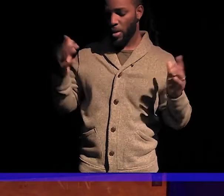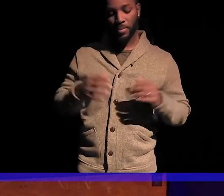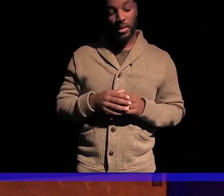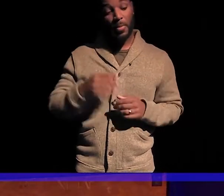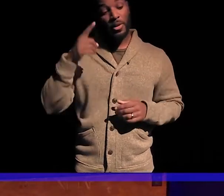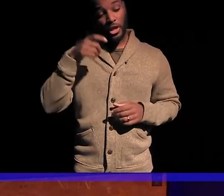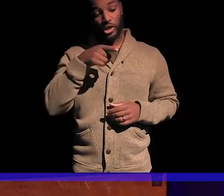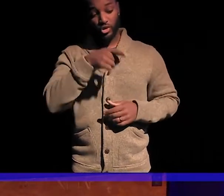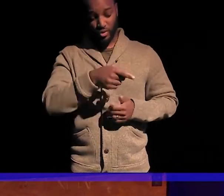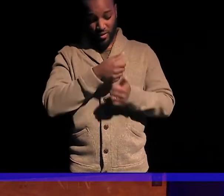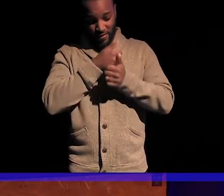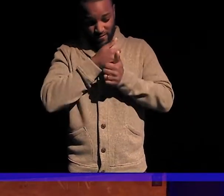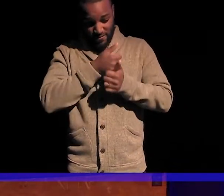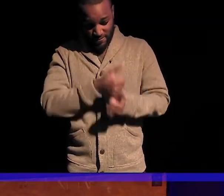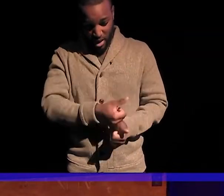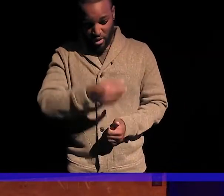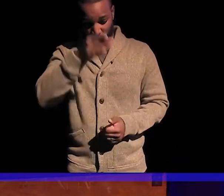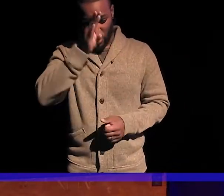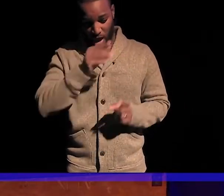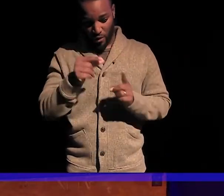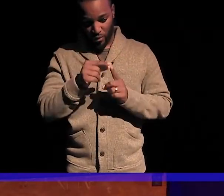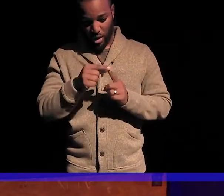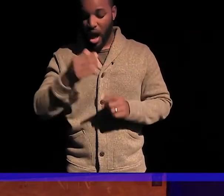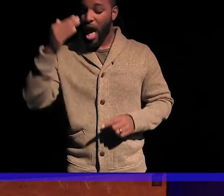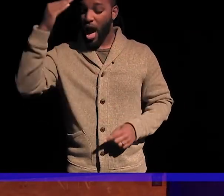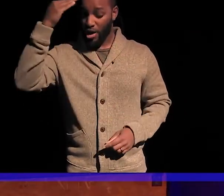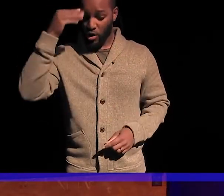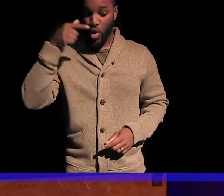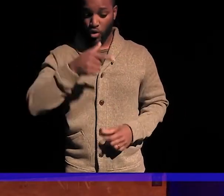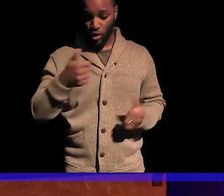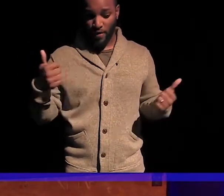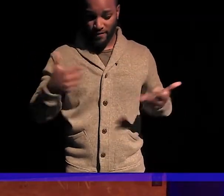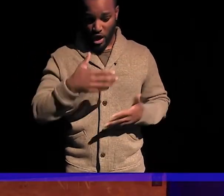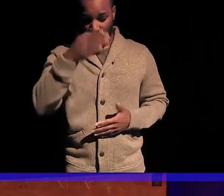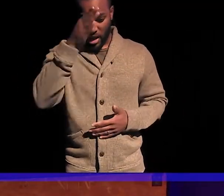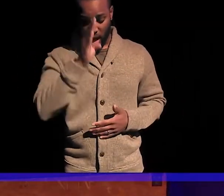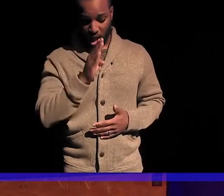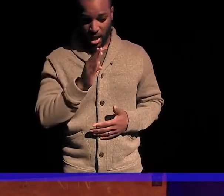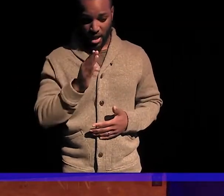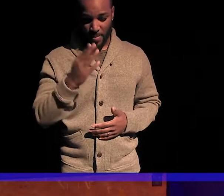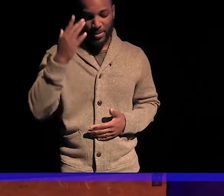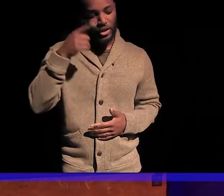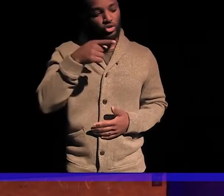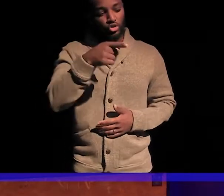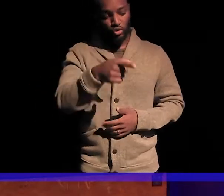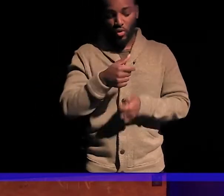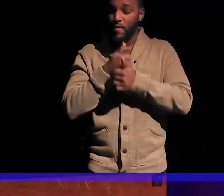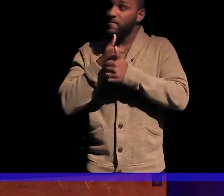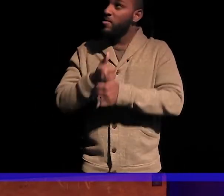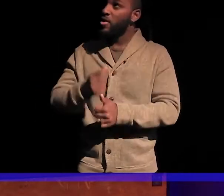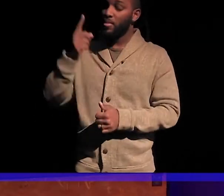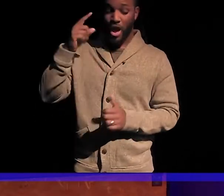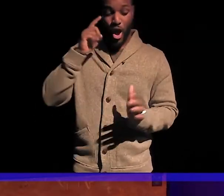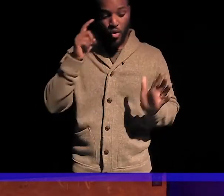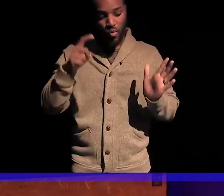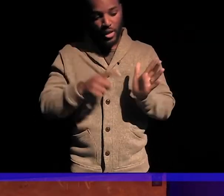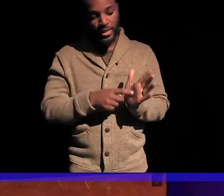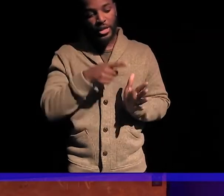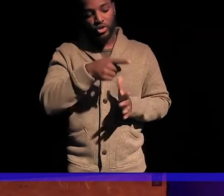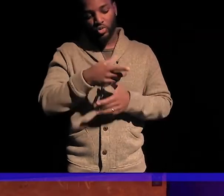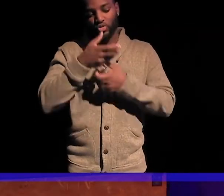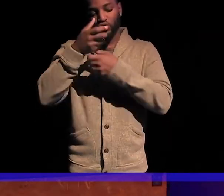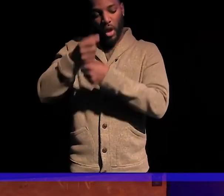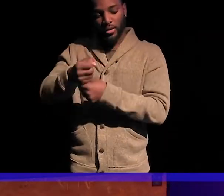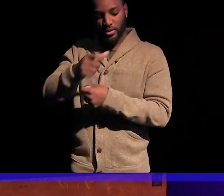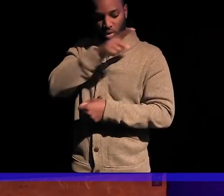because you have done this, I know that you fear God. Because you have done this, I recognize that you trust the